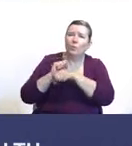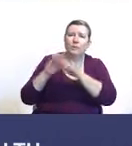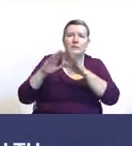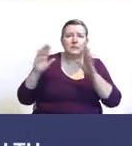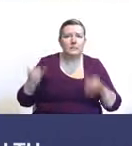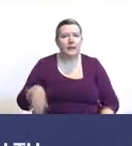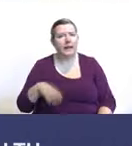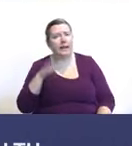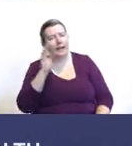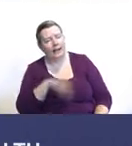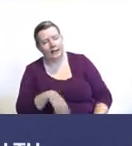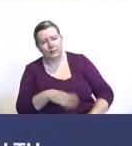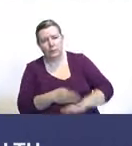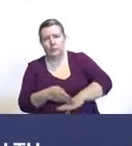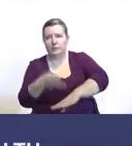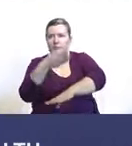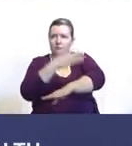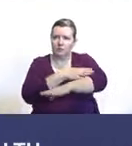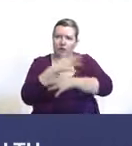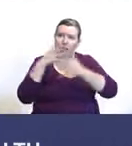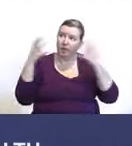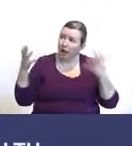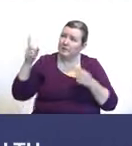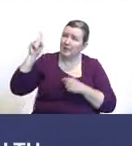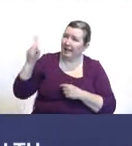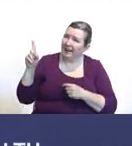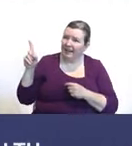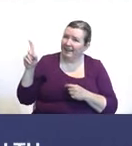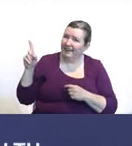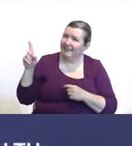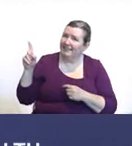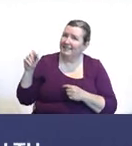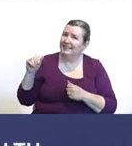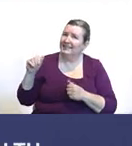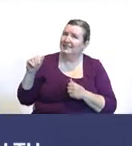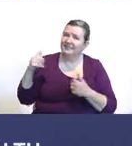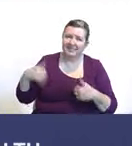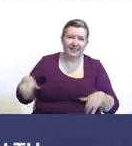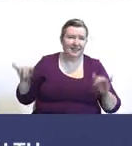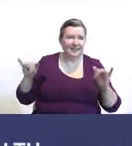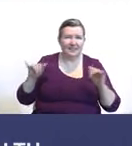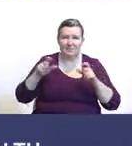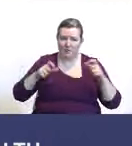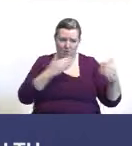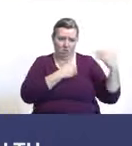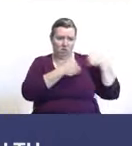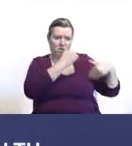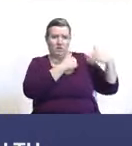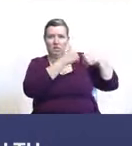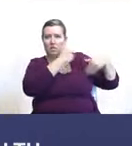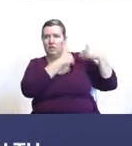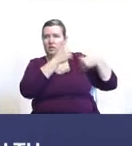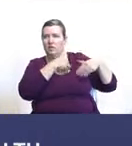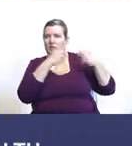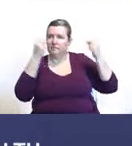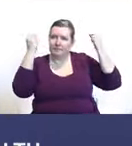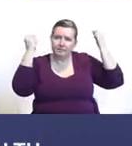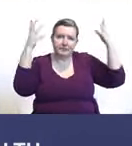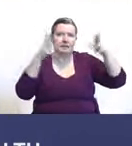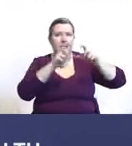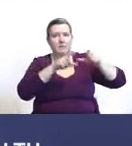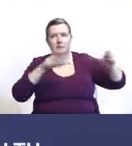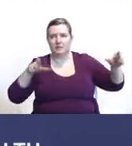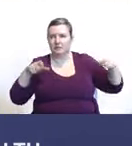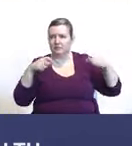have improved significantly, but I have literally been deluged with emails from dozens of people over the last